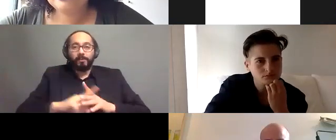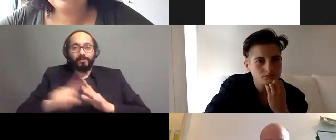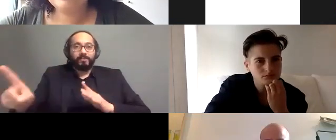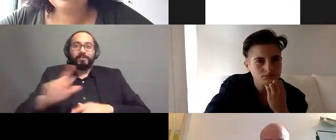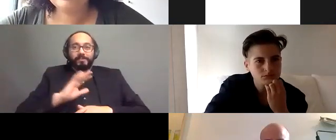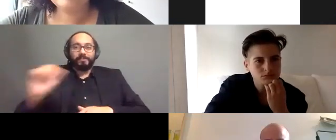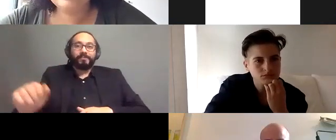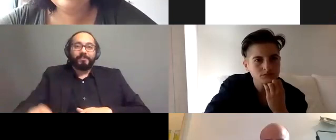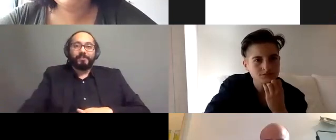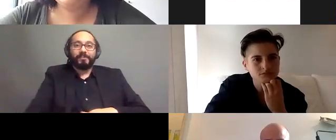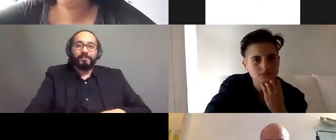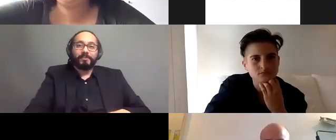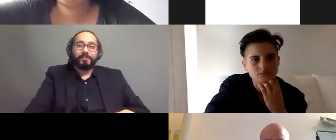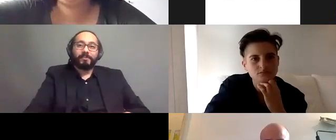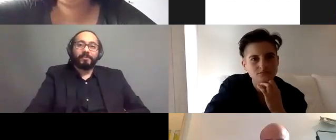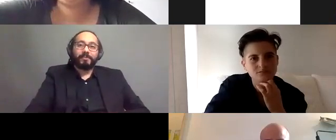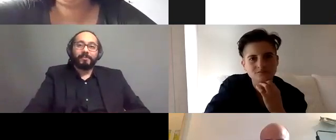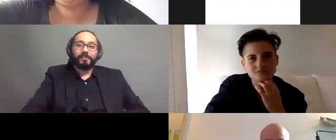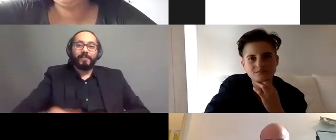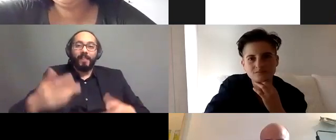Yeah, that's kind of all I got.